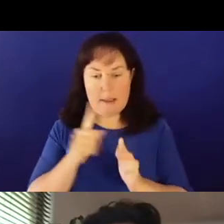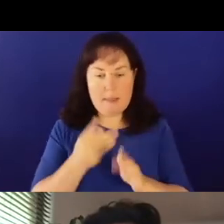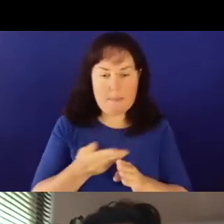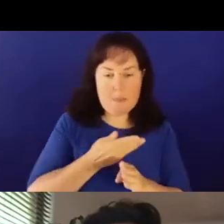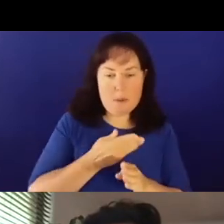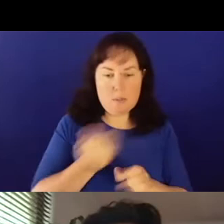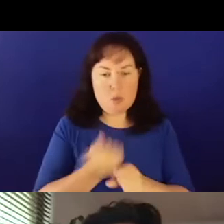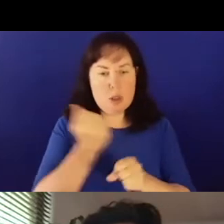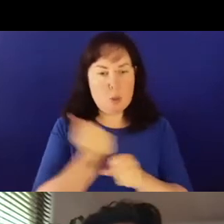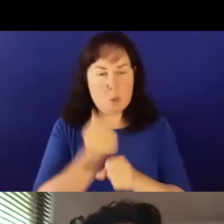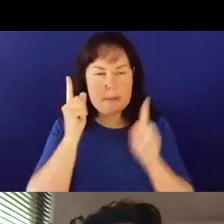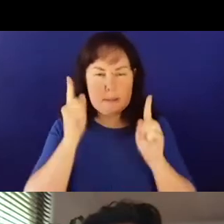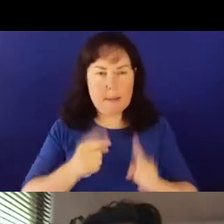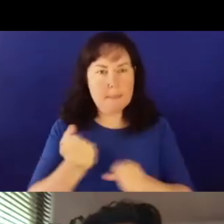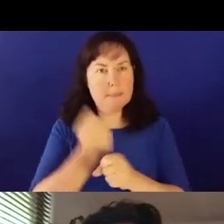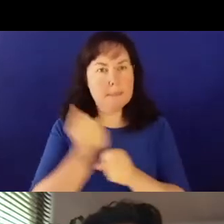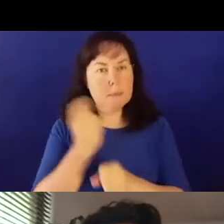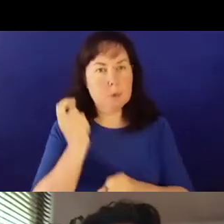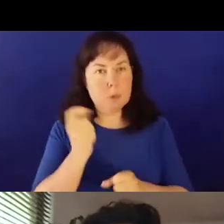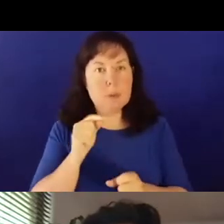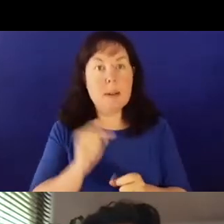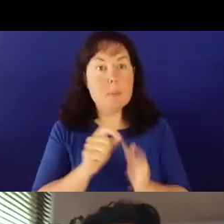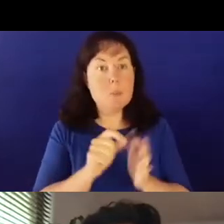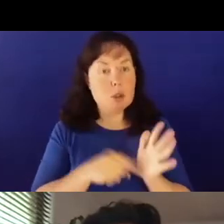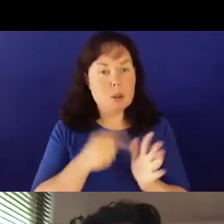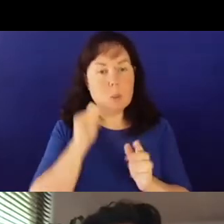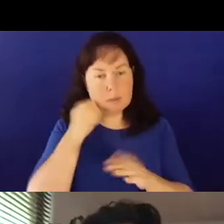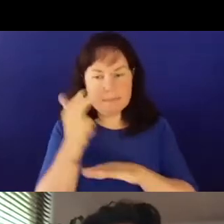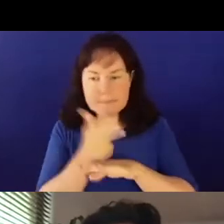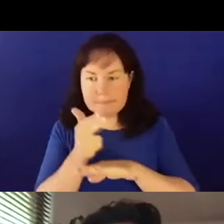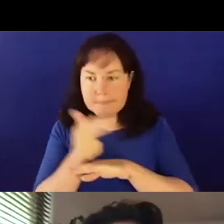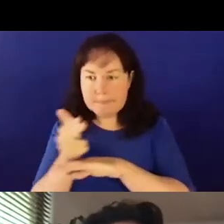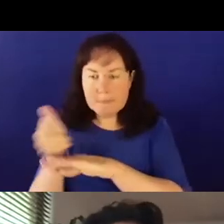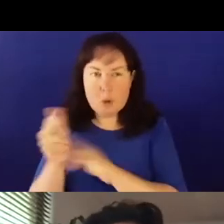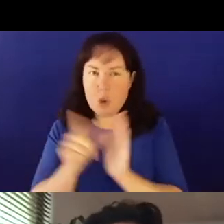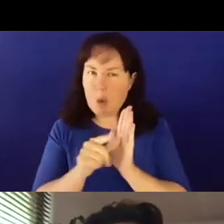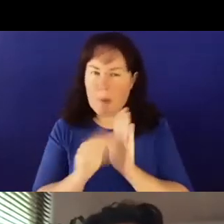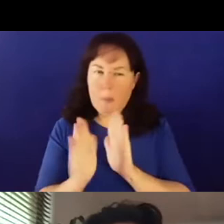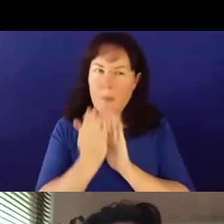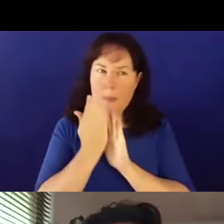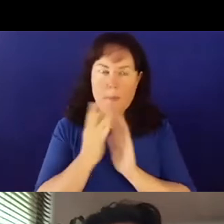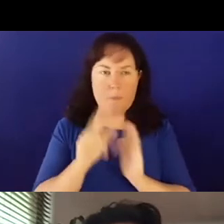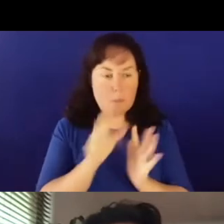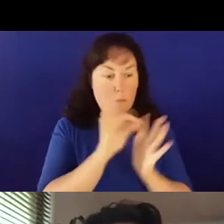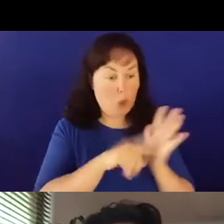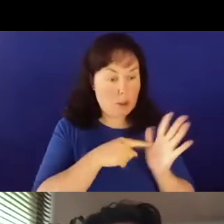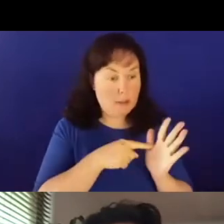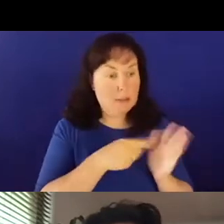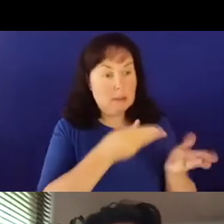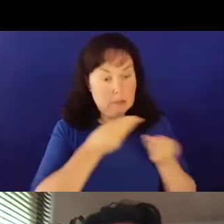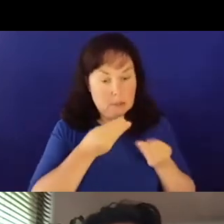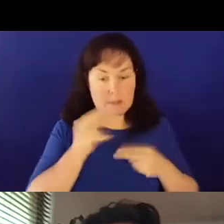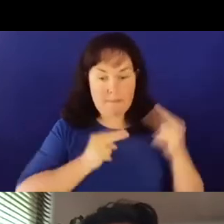was May last year, and those projects are going to be shooting in the next couple of months. So it's a pretty compressed timeline to get those projects from development onto screen.